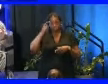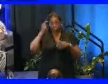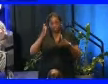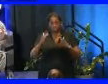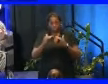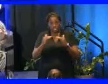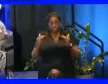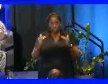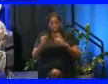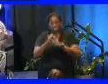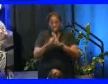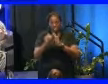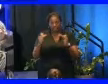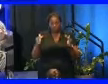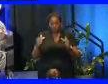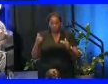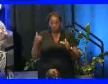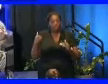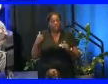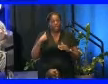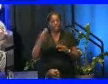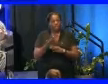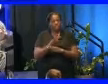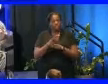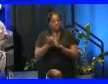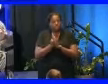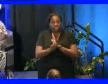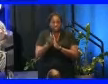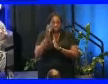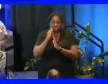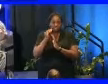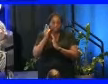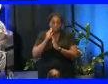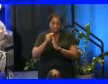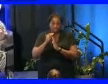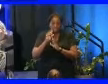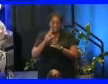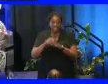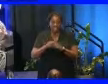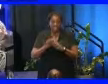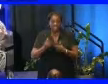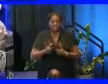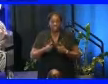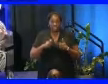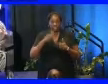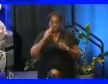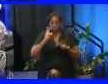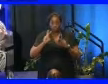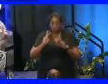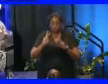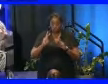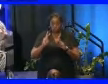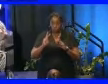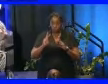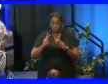level, basically. I was able to use my skills and my experiences in lived experience to bring folks to